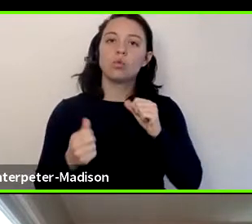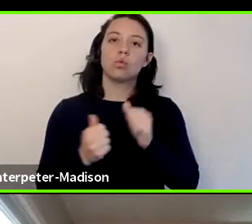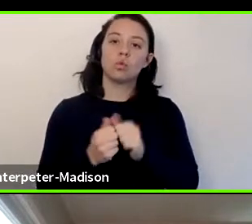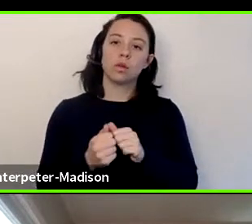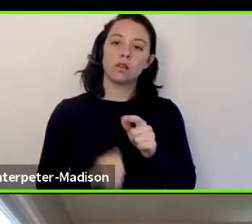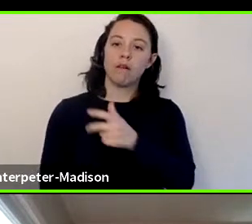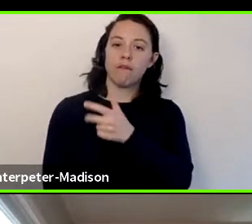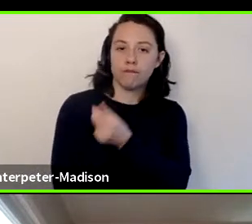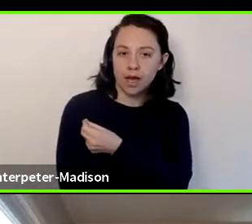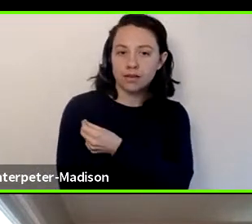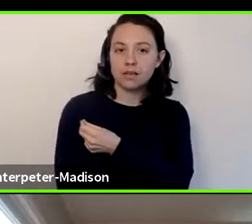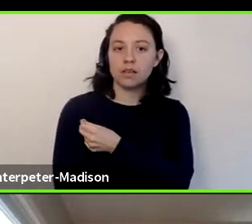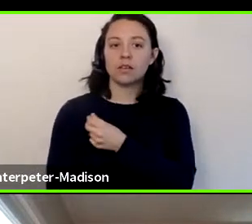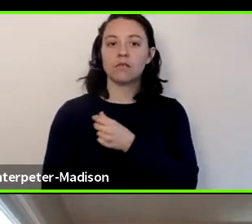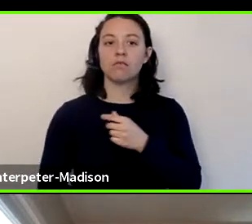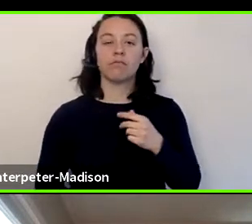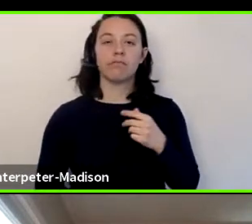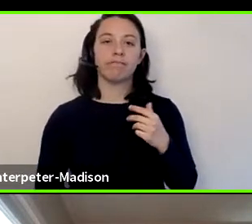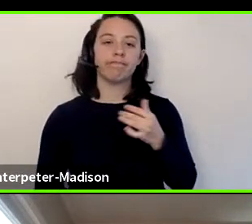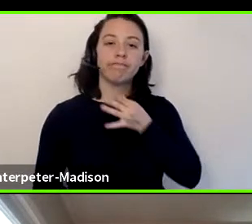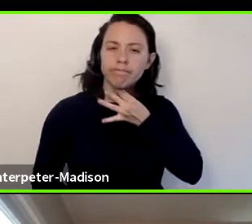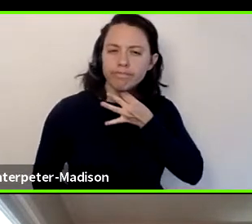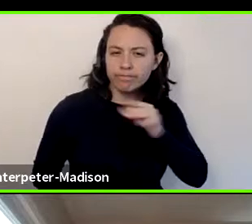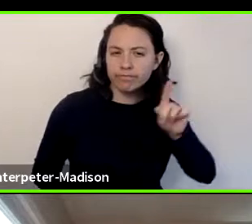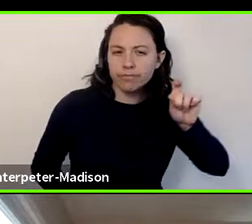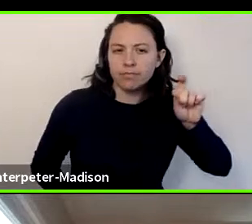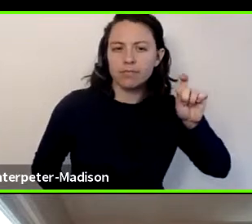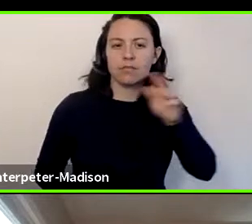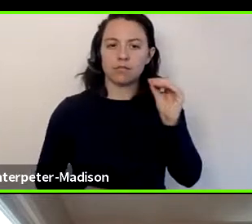vaccine curiosity and build our confidence around